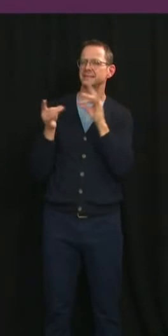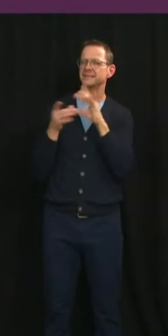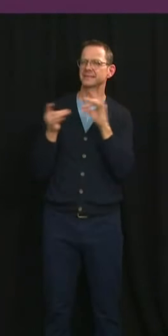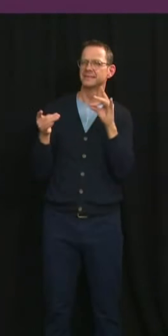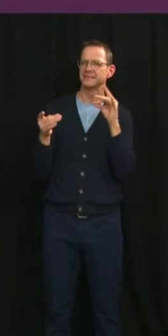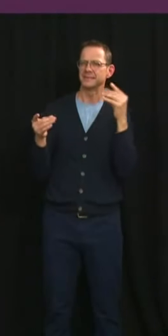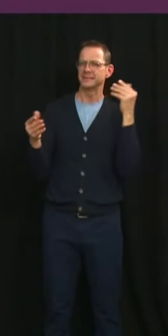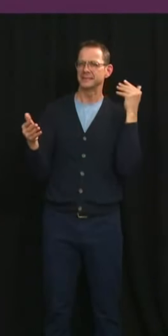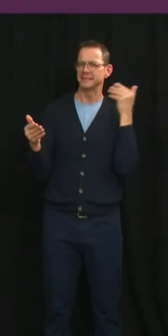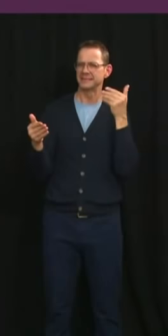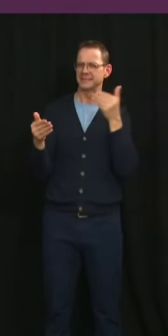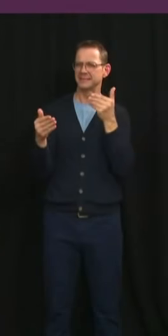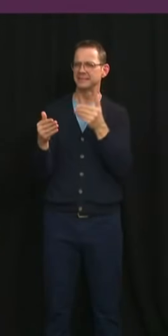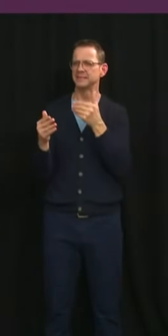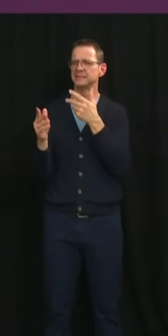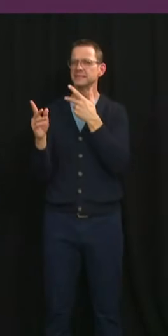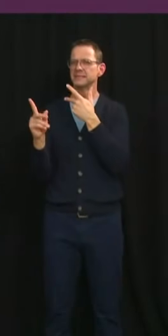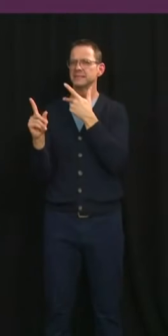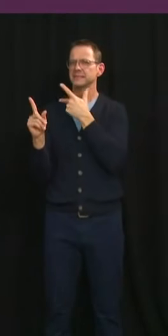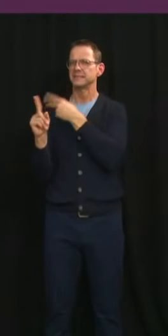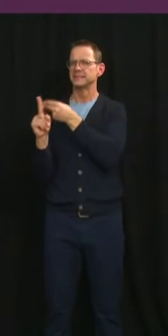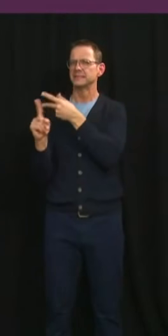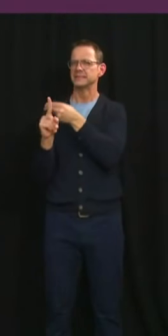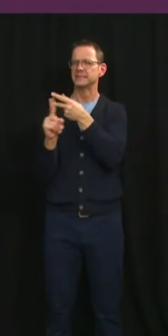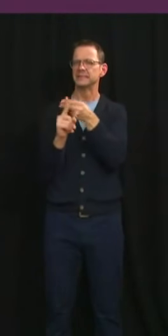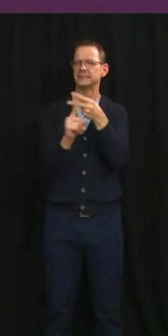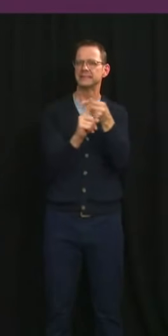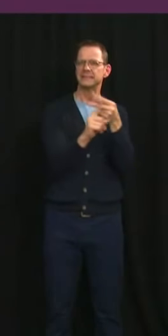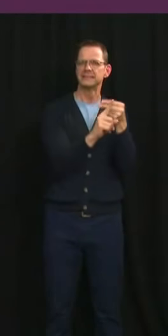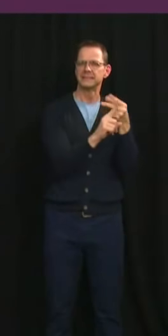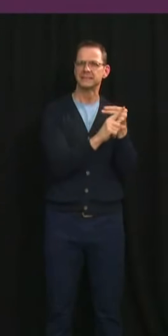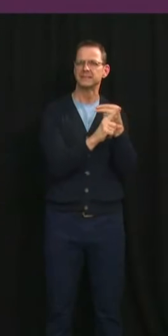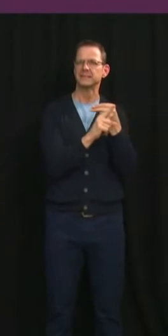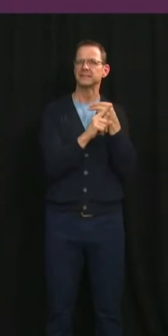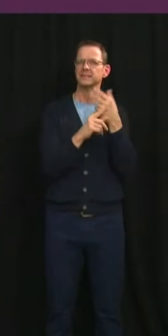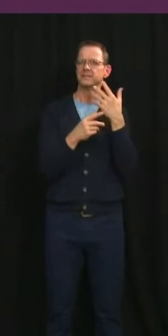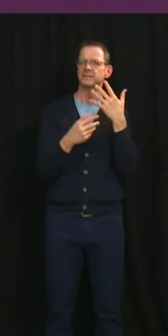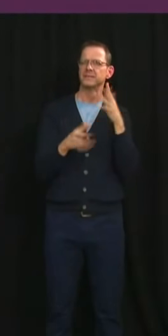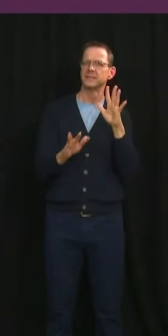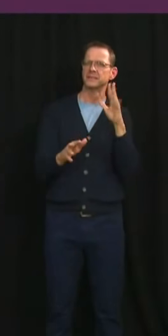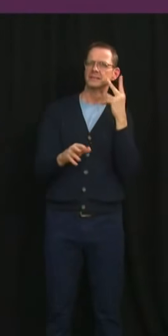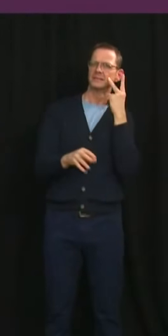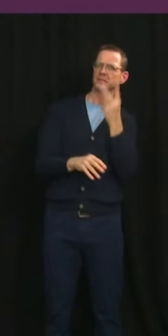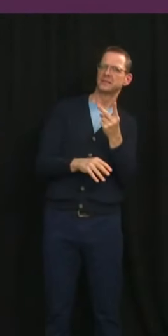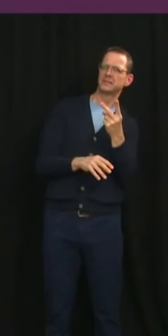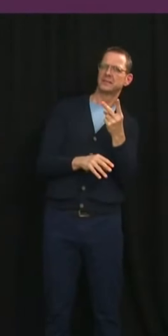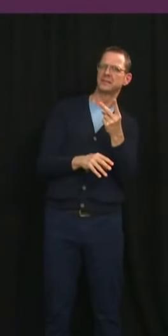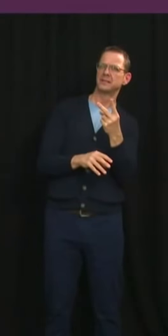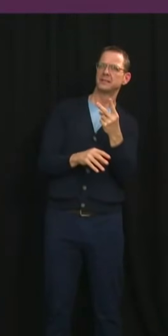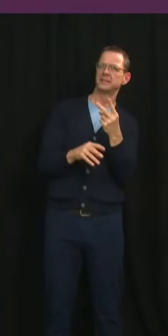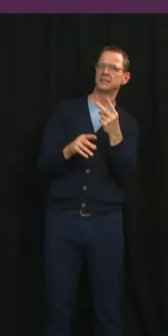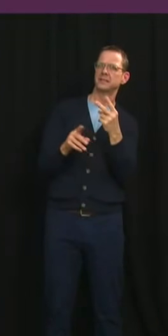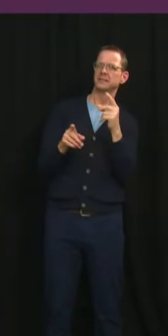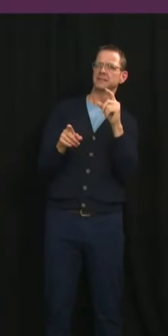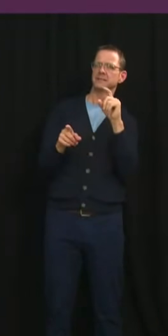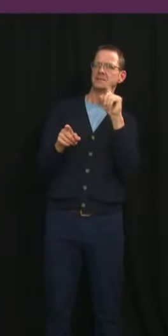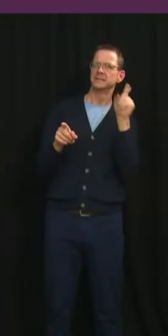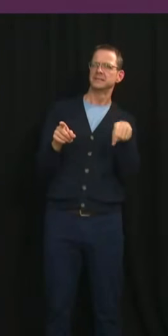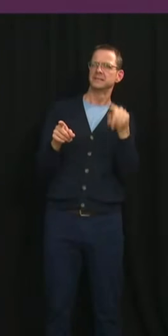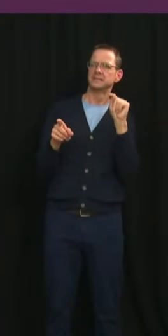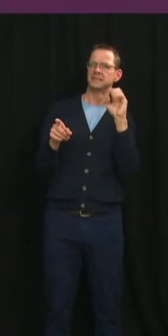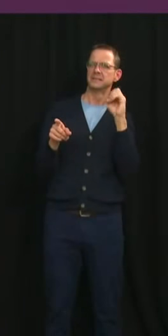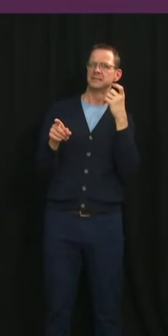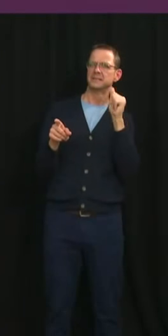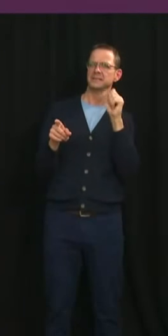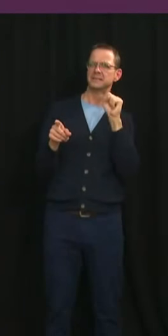that once they got to 15% single-dose vaccination, they opened up considerably. What are our markers for opening